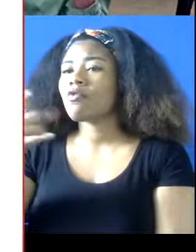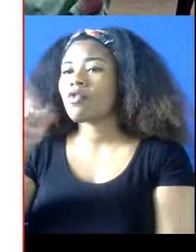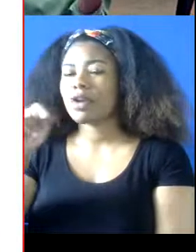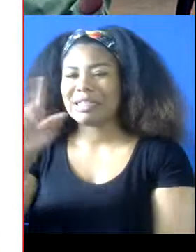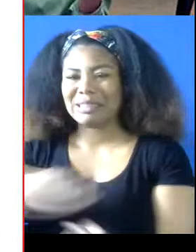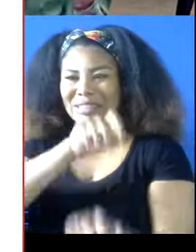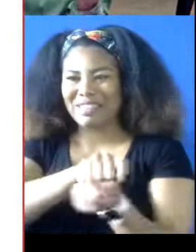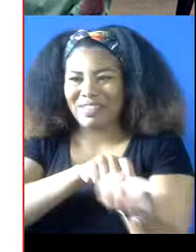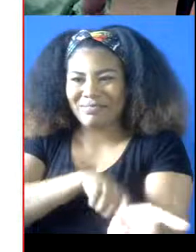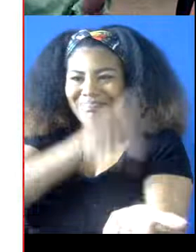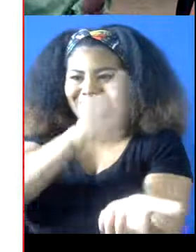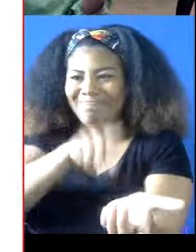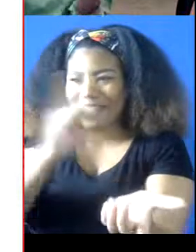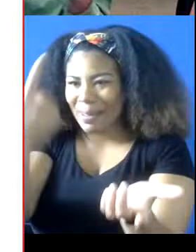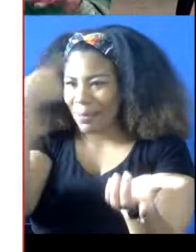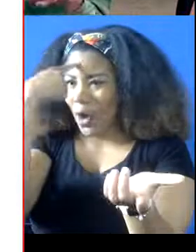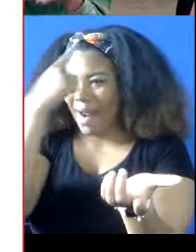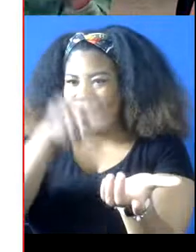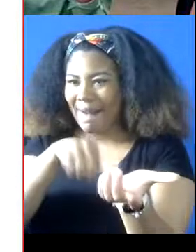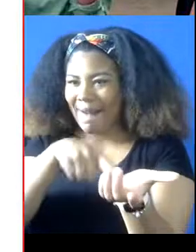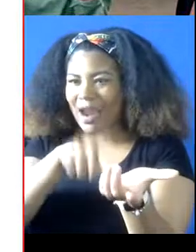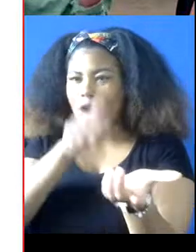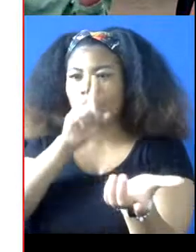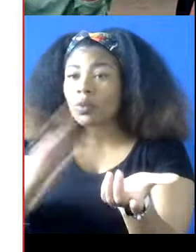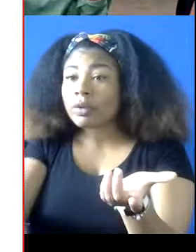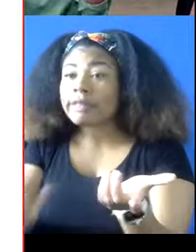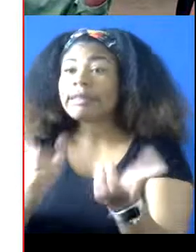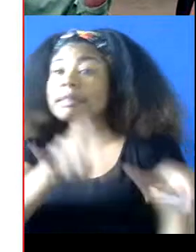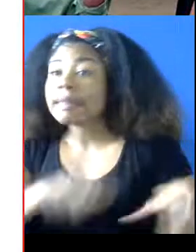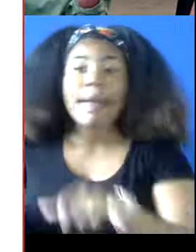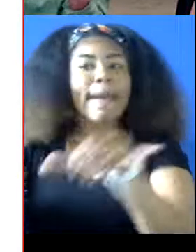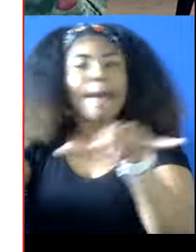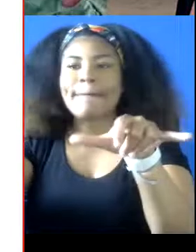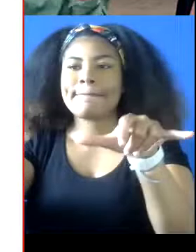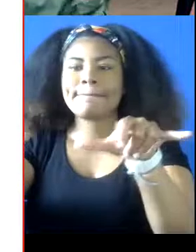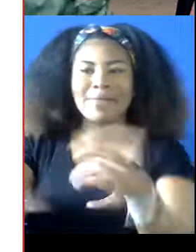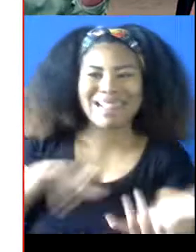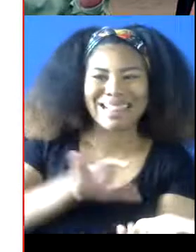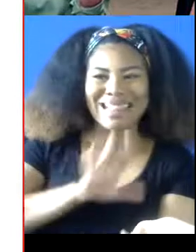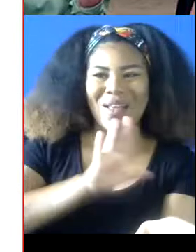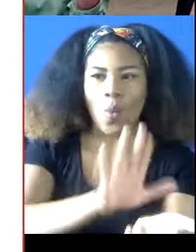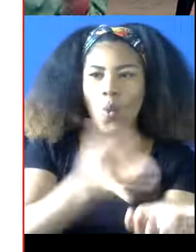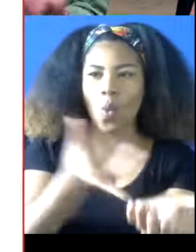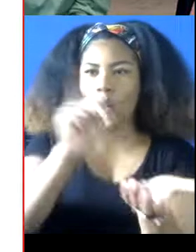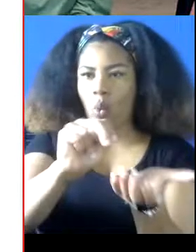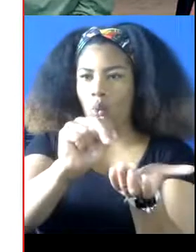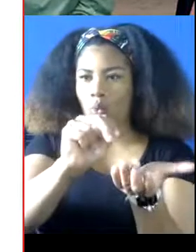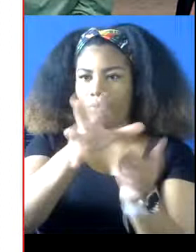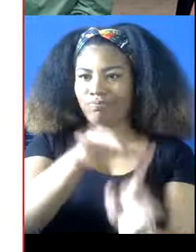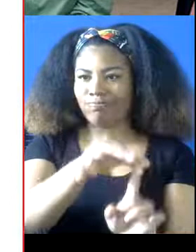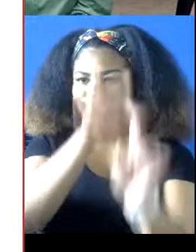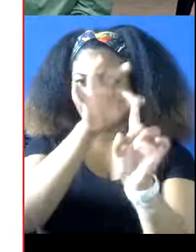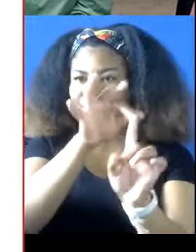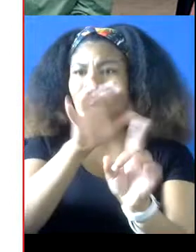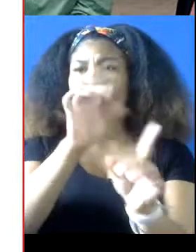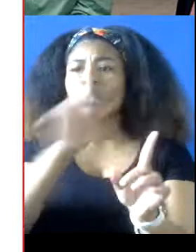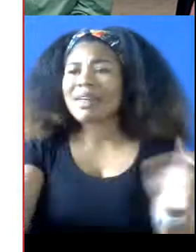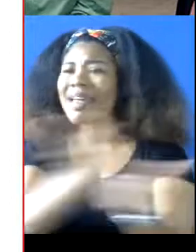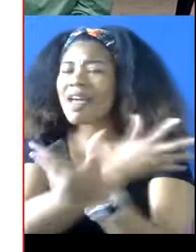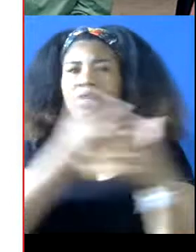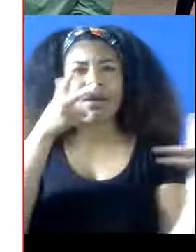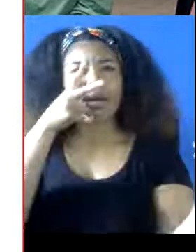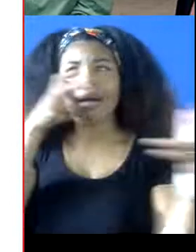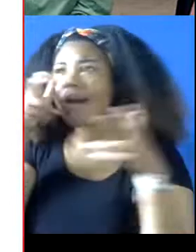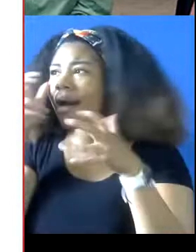unlike any other brains, what Dr. Payne talked about. It makes them unique, right? And how they process essentially the world